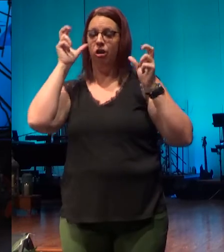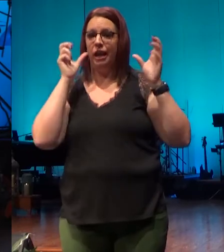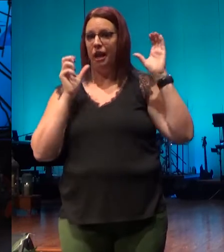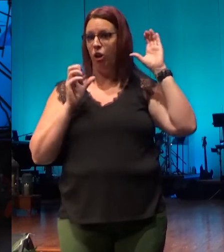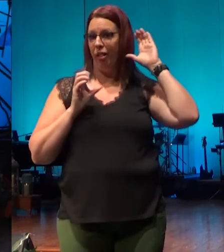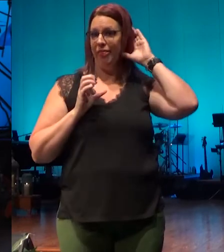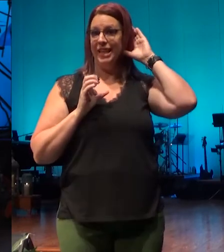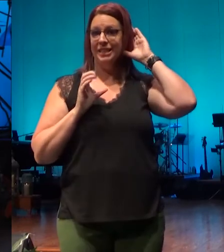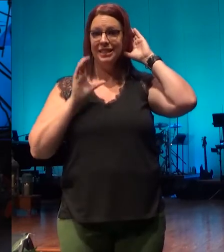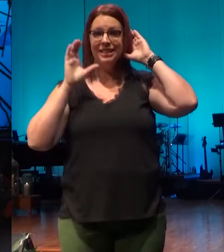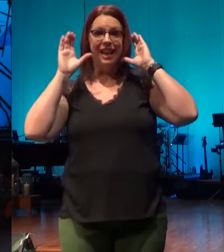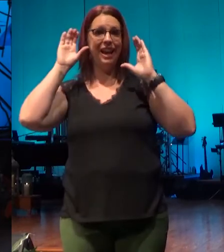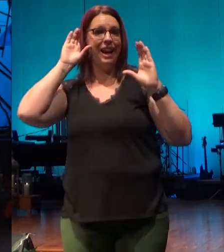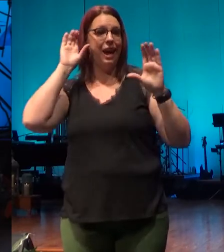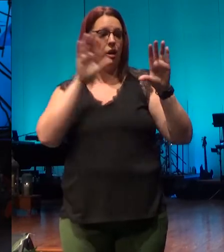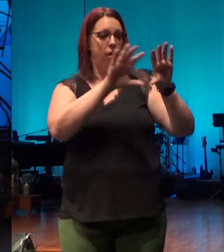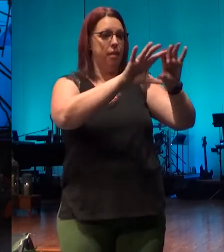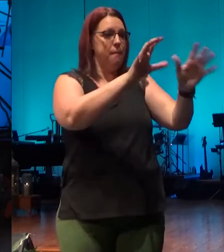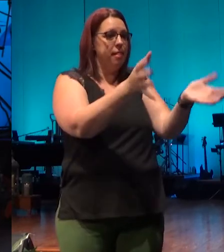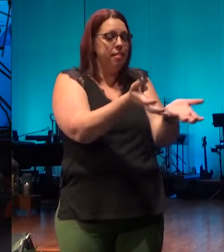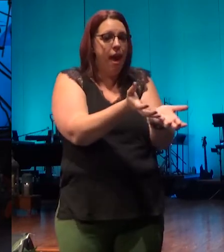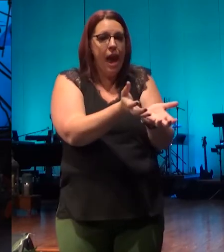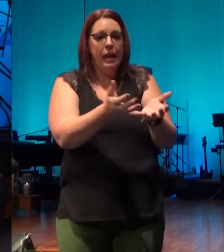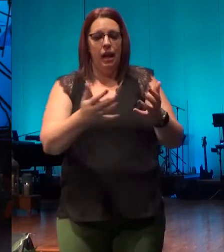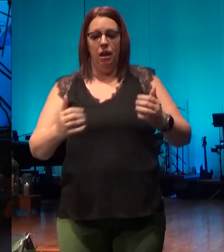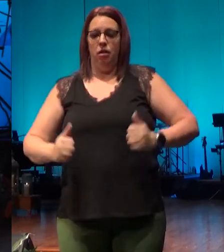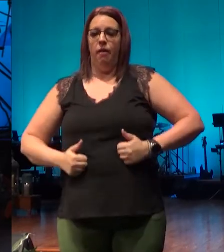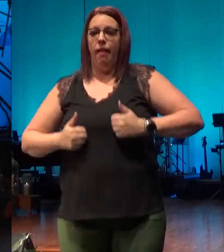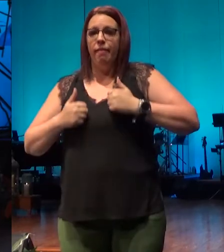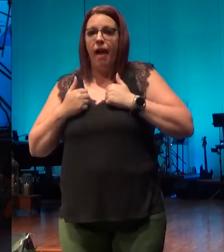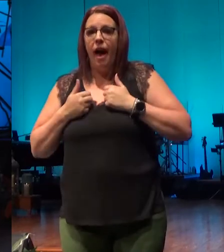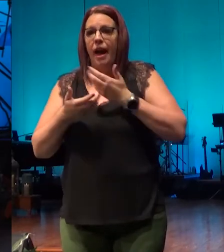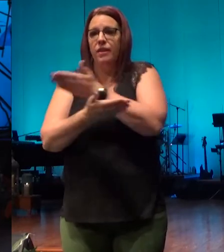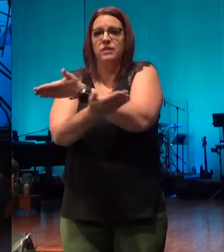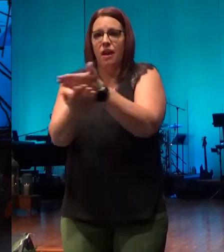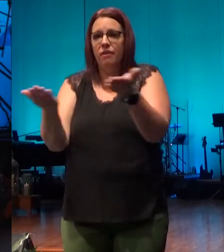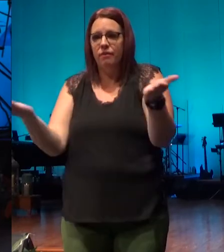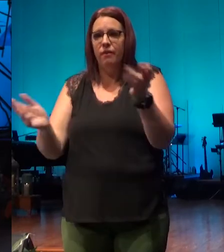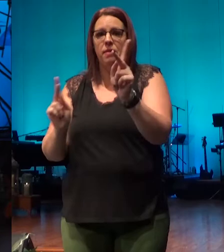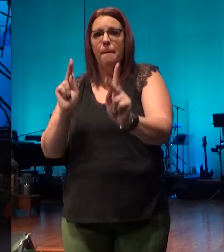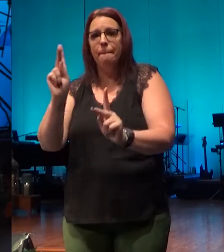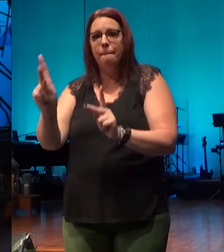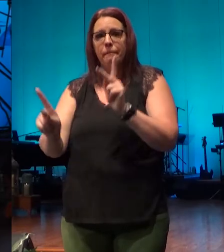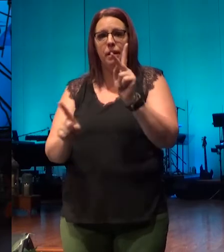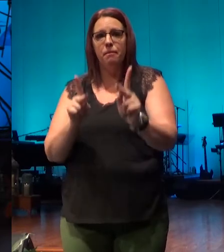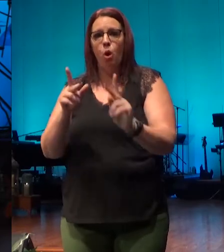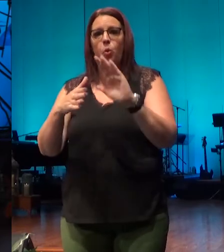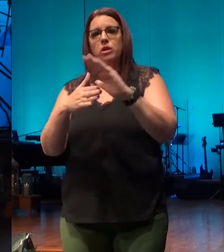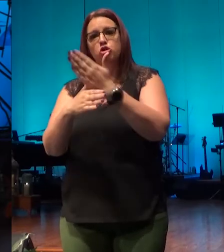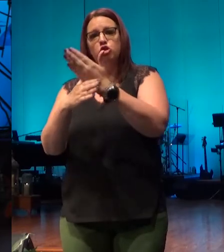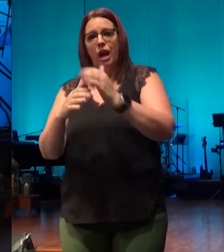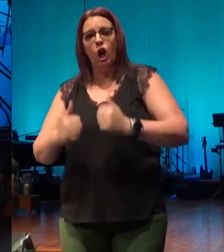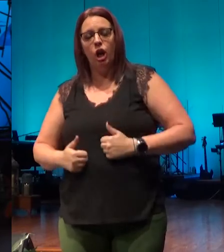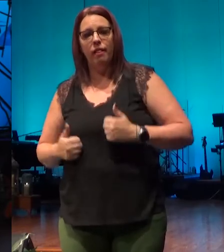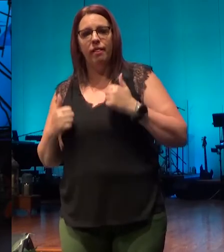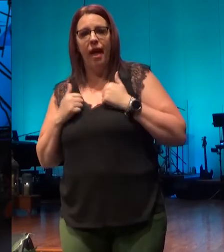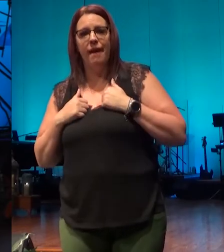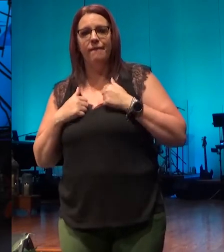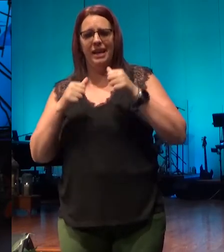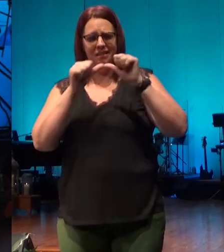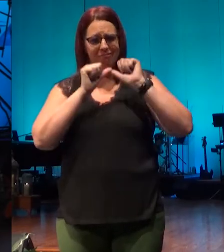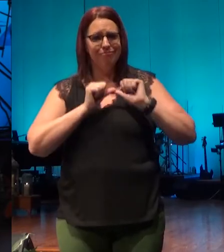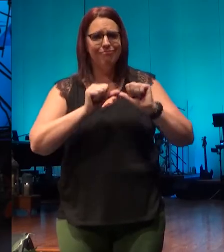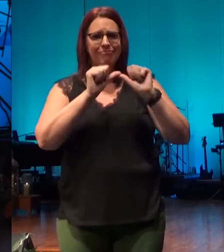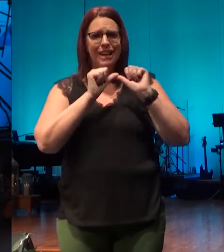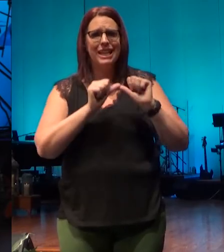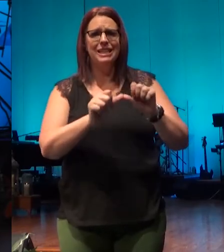in our lives, from the beloveds we share this life with. That it's a continued practice, a continued